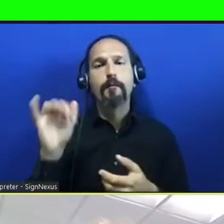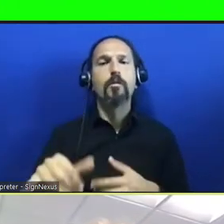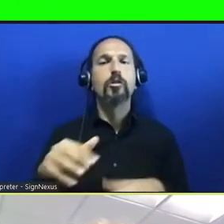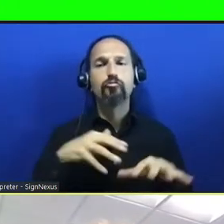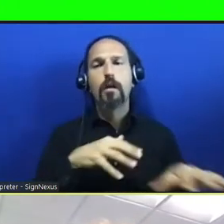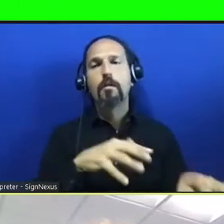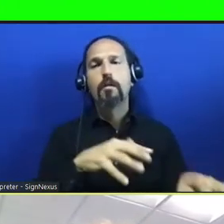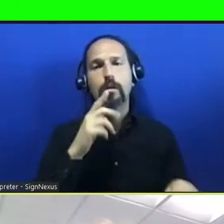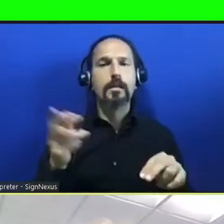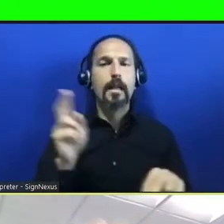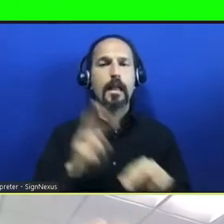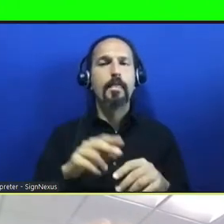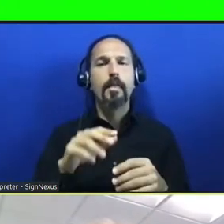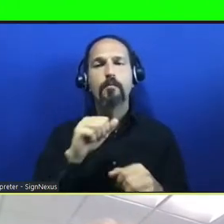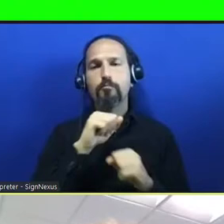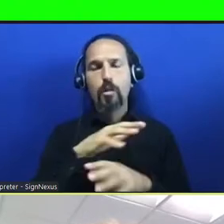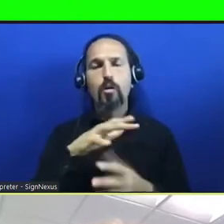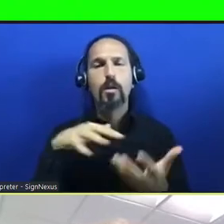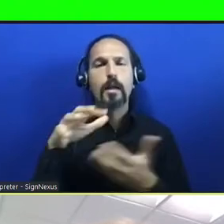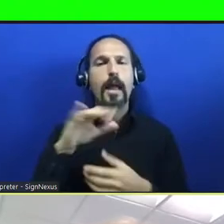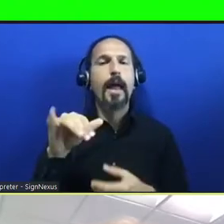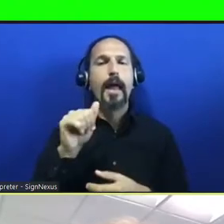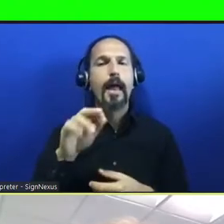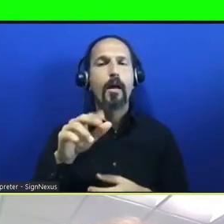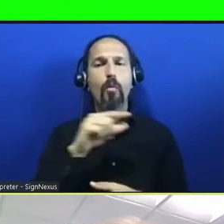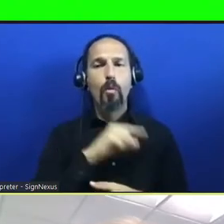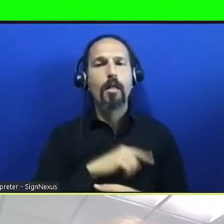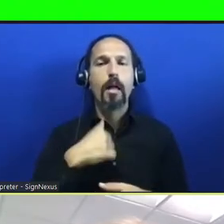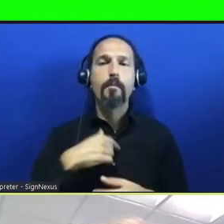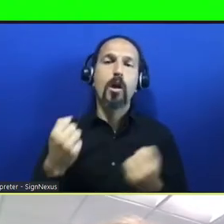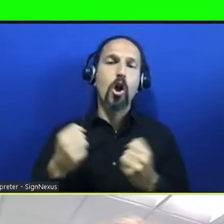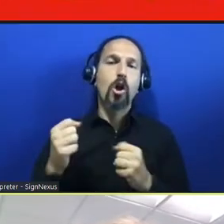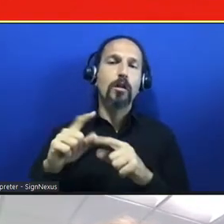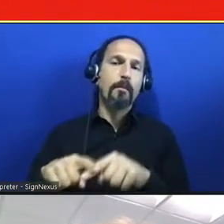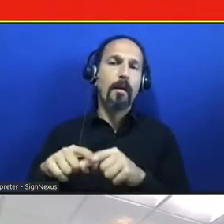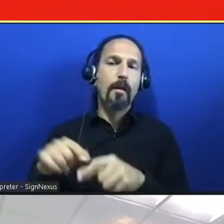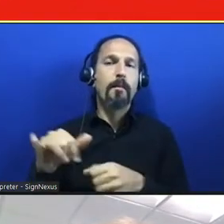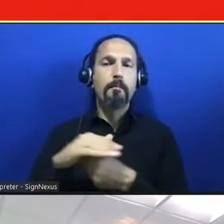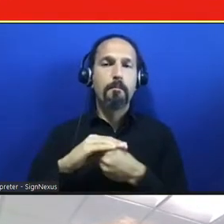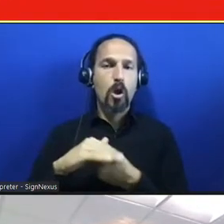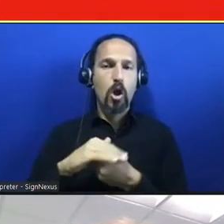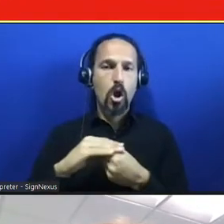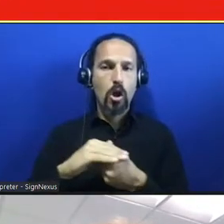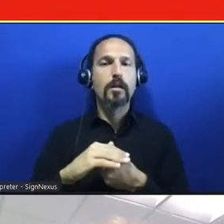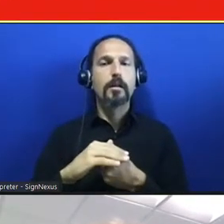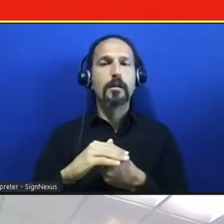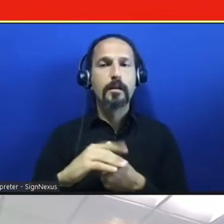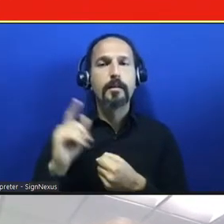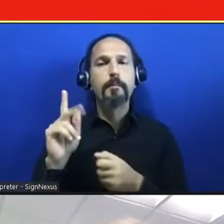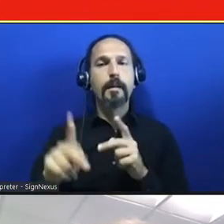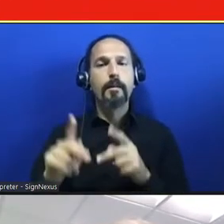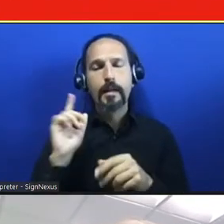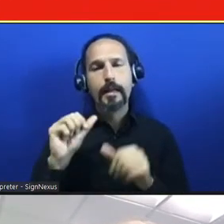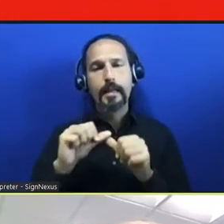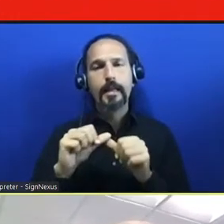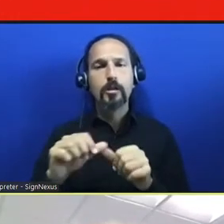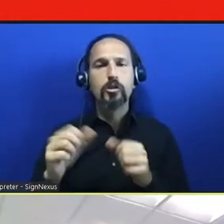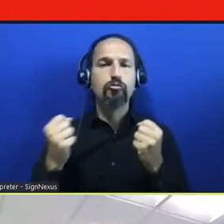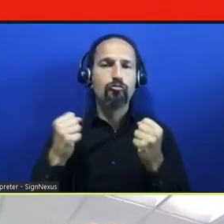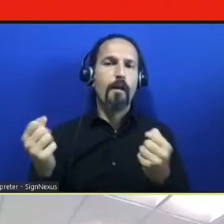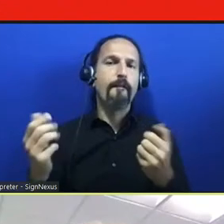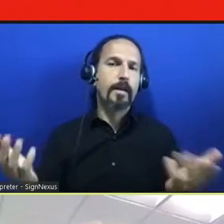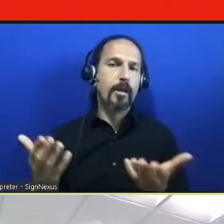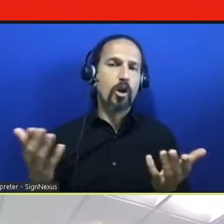will intensify emissions and affect our air quality as a car dependent burrow with limited instructions people will continue to drive here